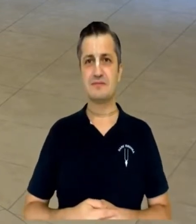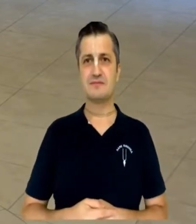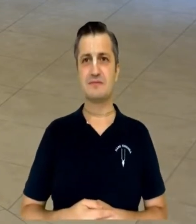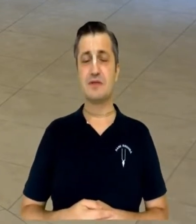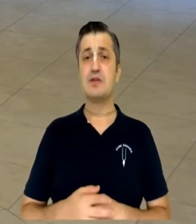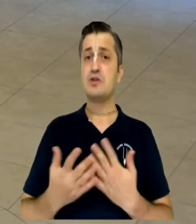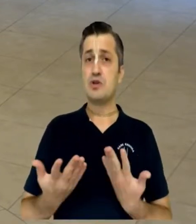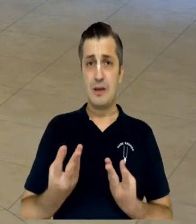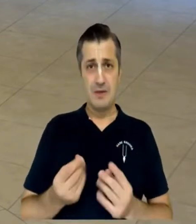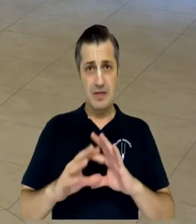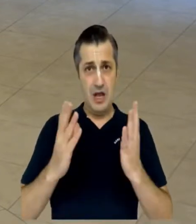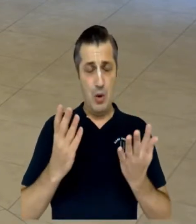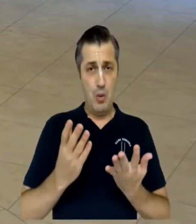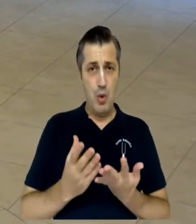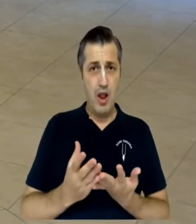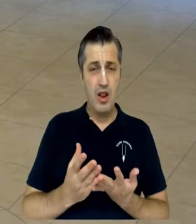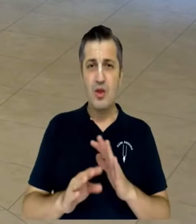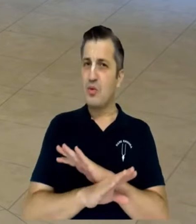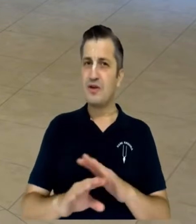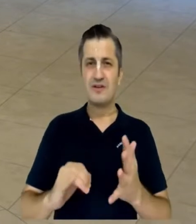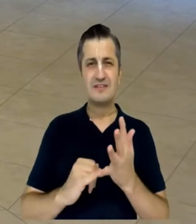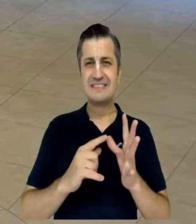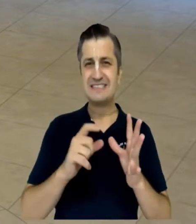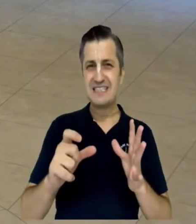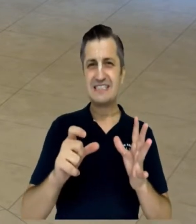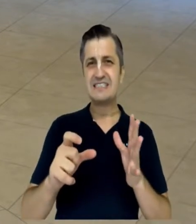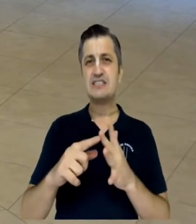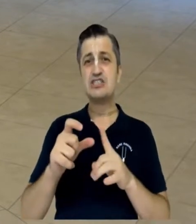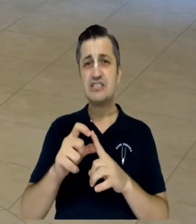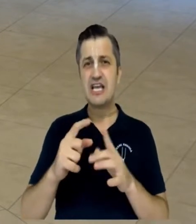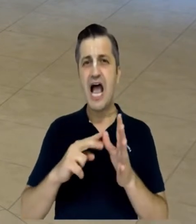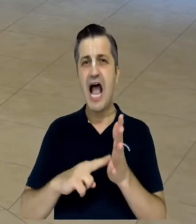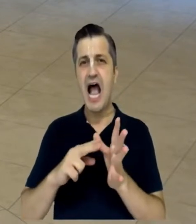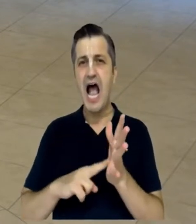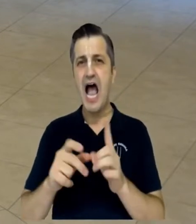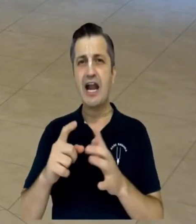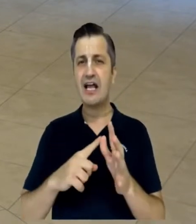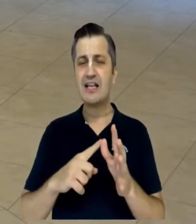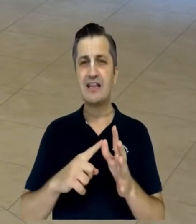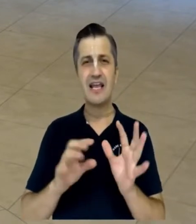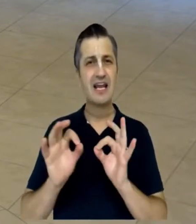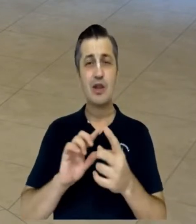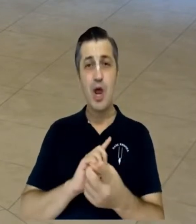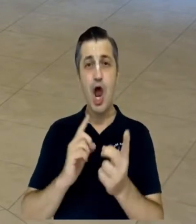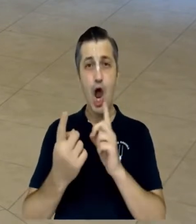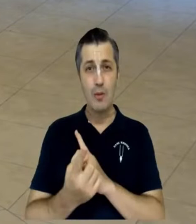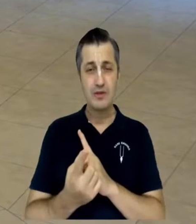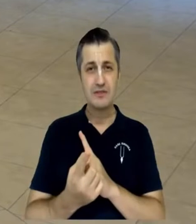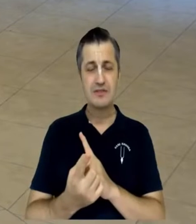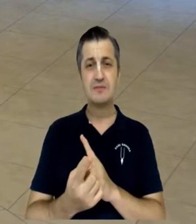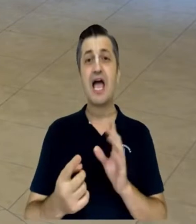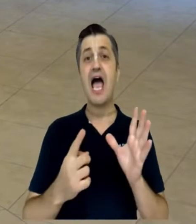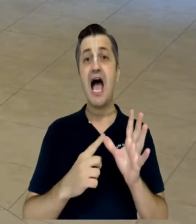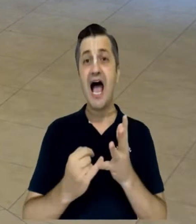world, we're not Sat Chit Ananda. We're actually the opposite. We're Asat, Achit, and